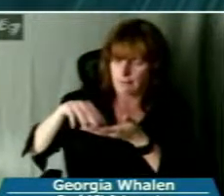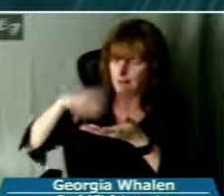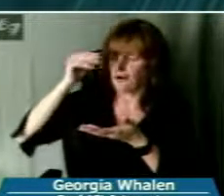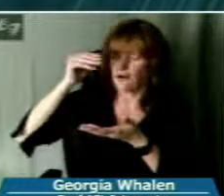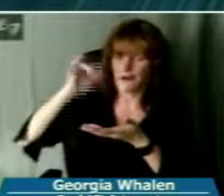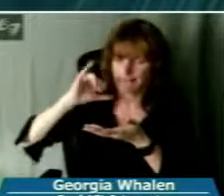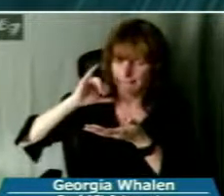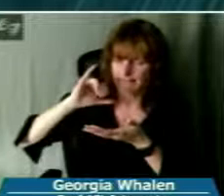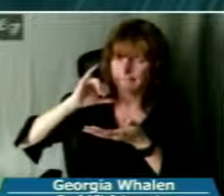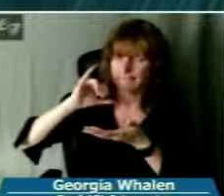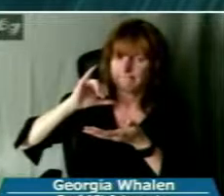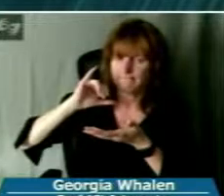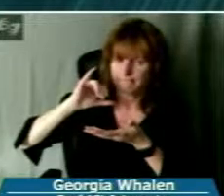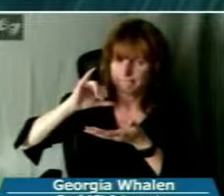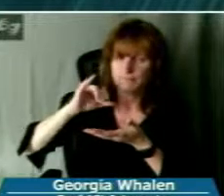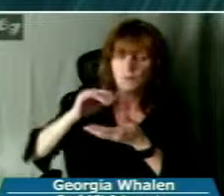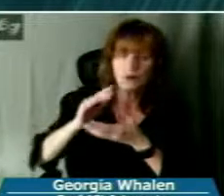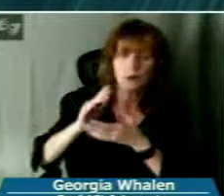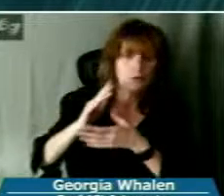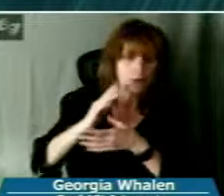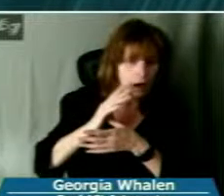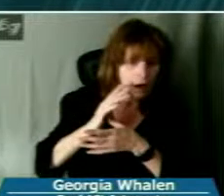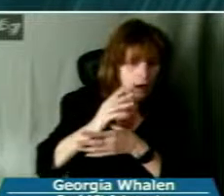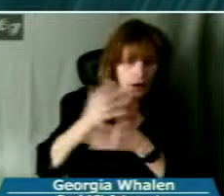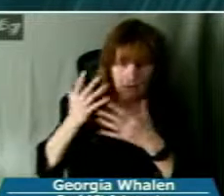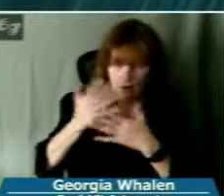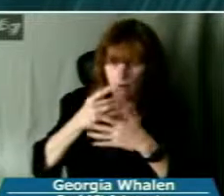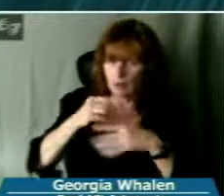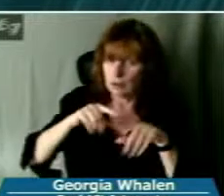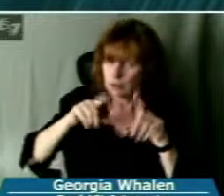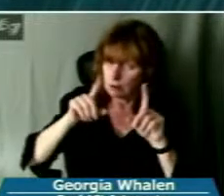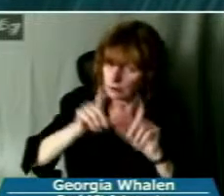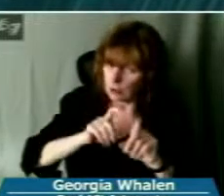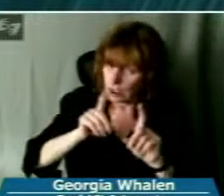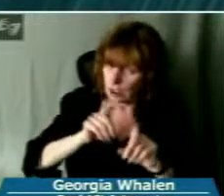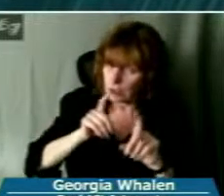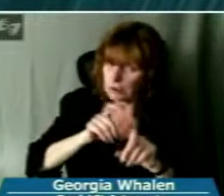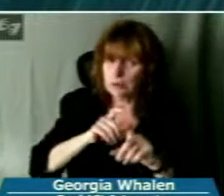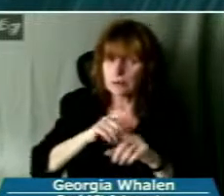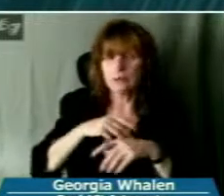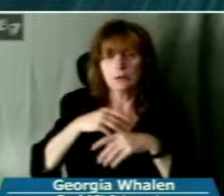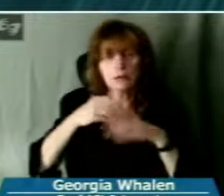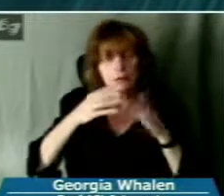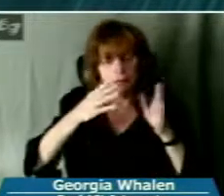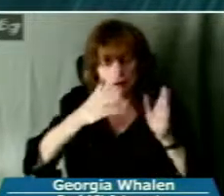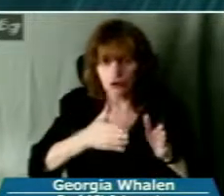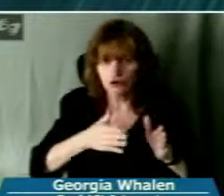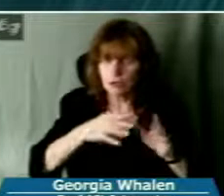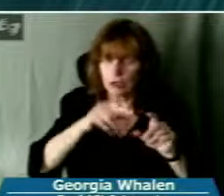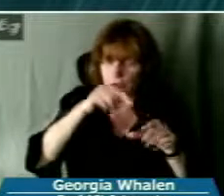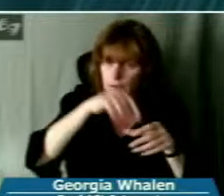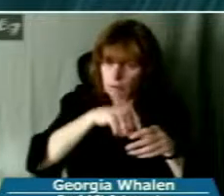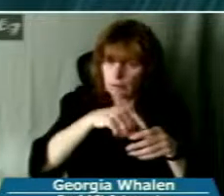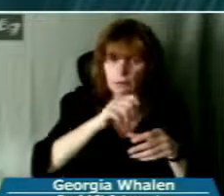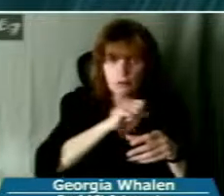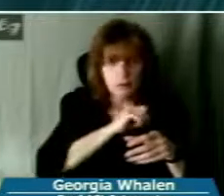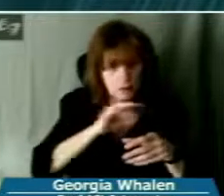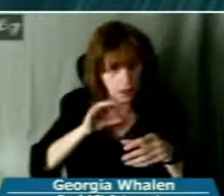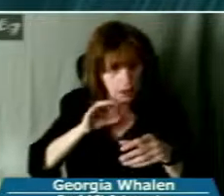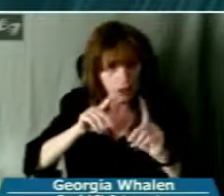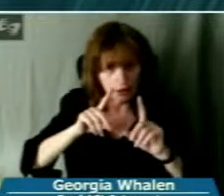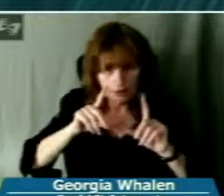Testing of residents and healthcare workers is certainly something we can get going on, working with public